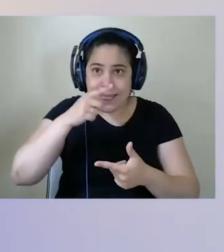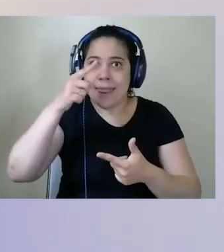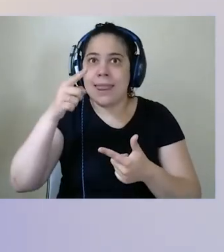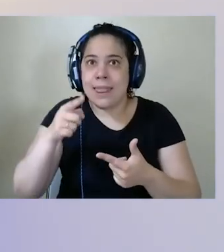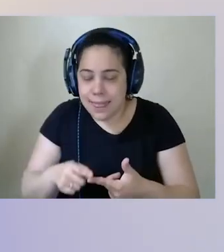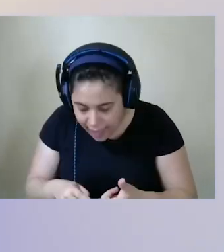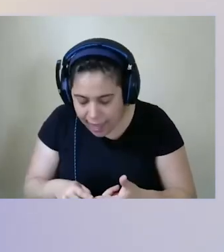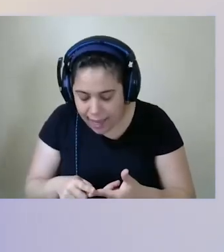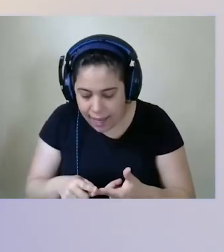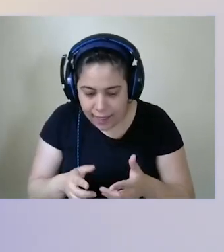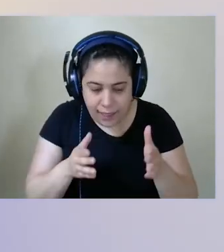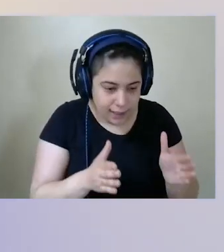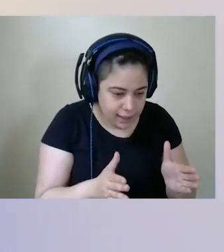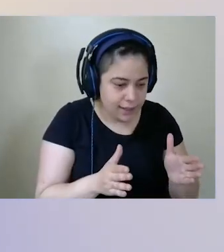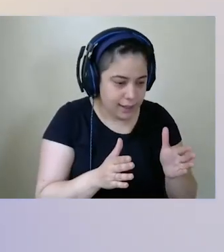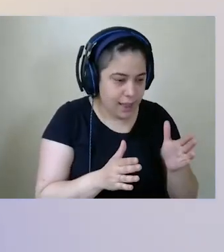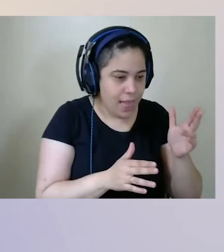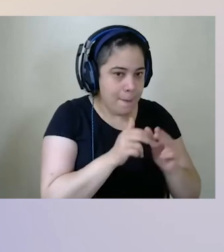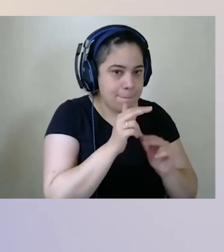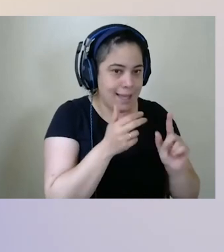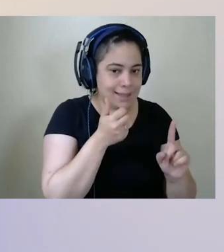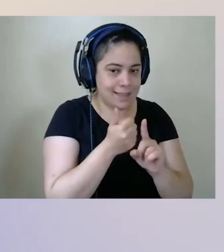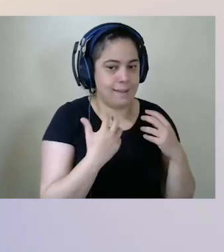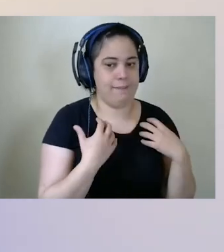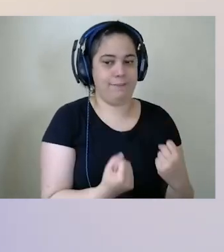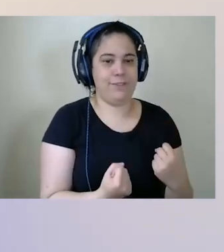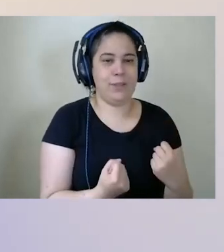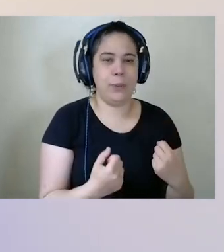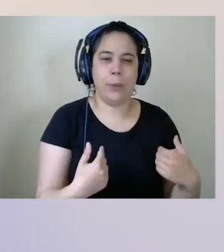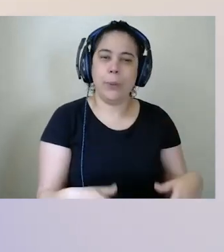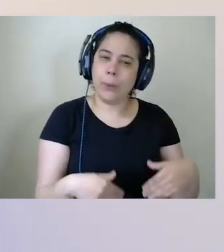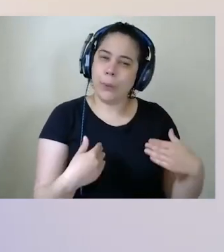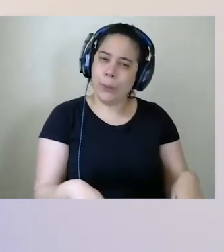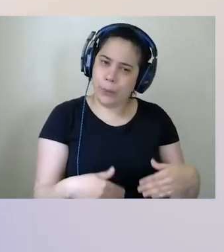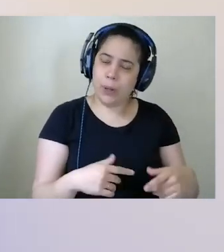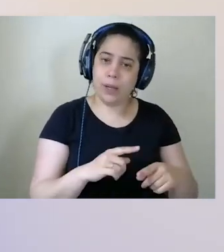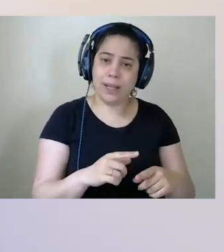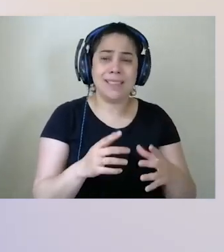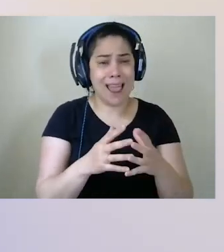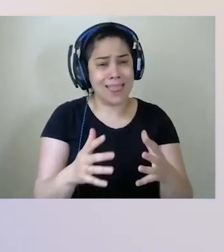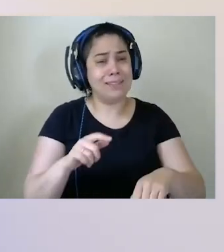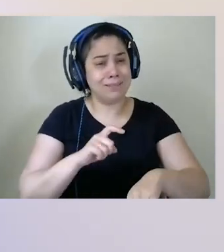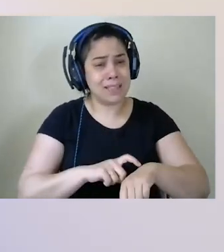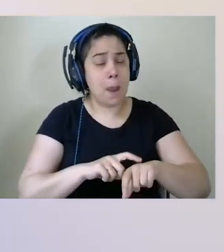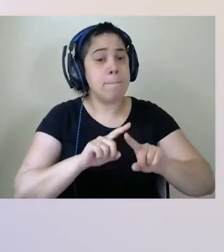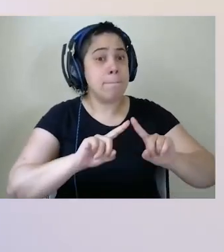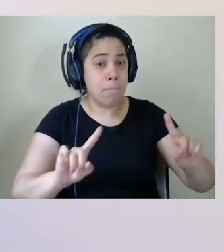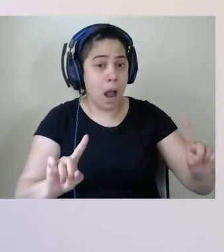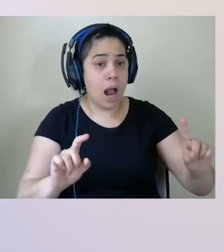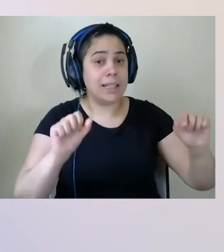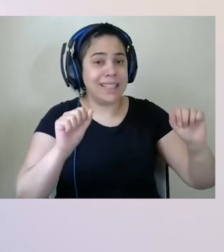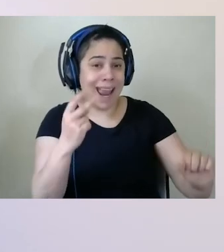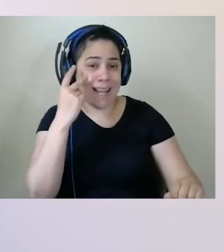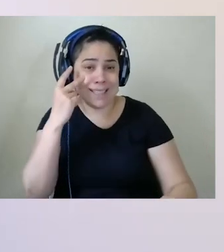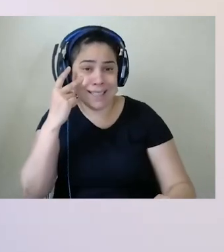it takes time, but you see the changes, incremental changes, I think almost from